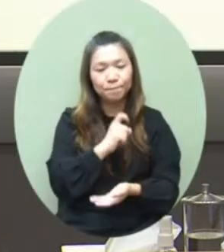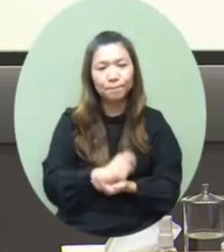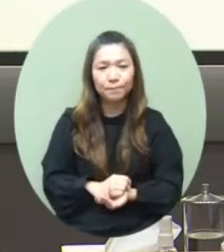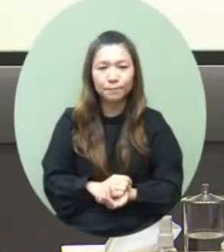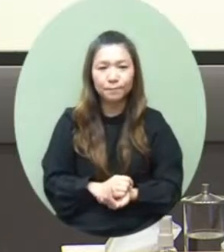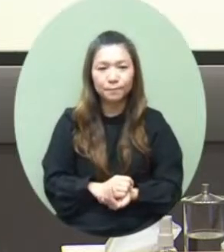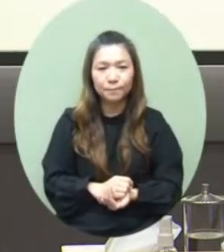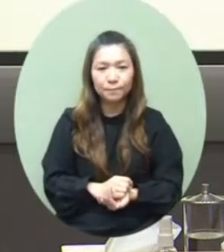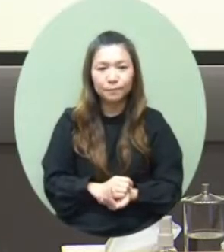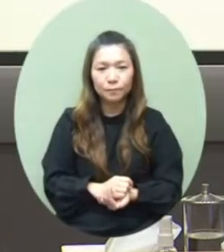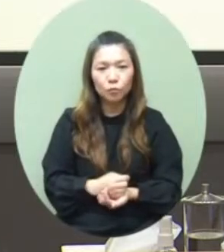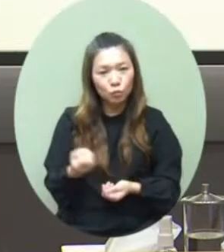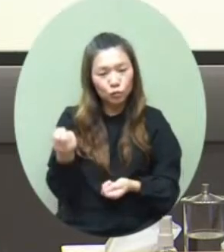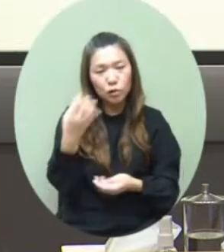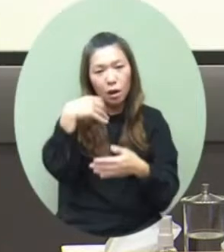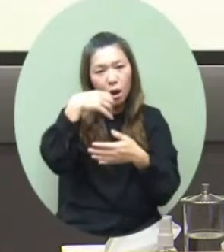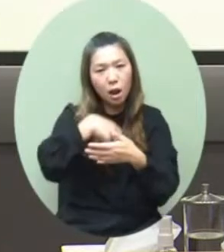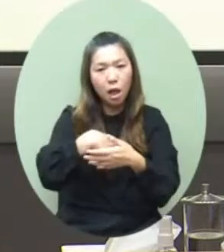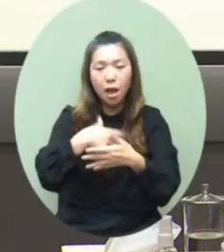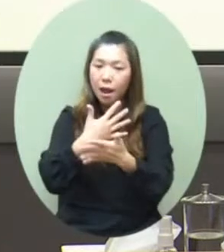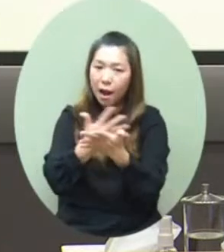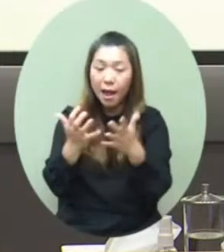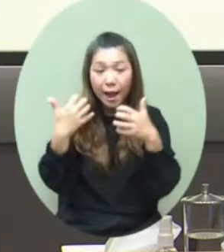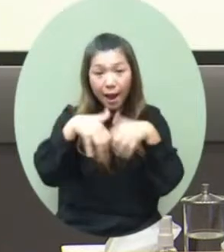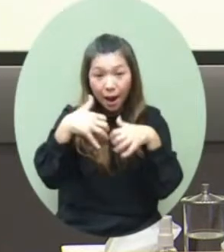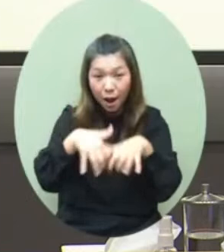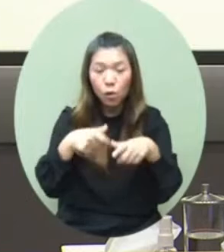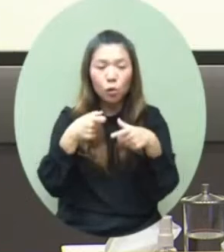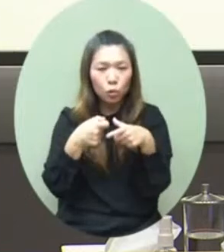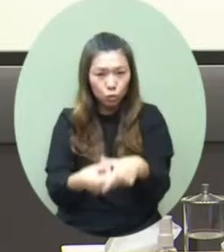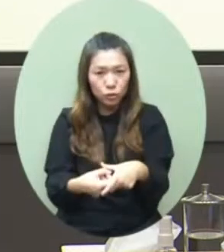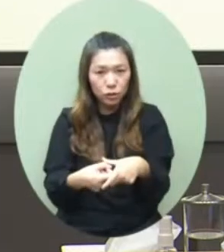and some cuisine or cooking shows.